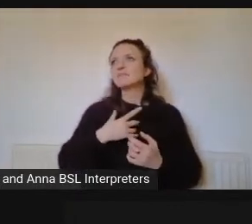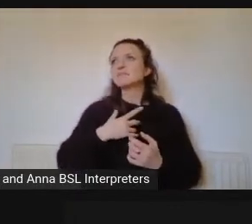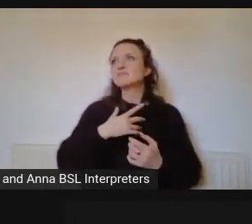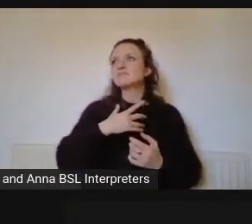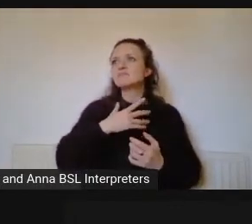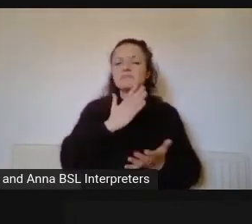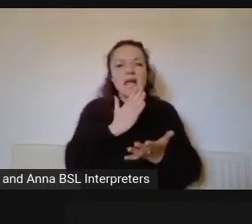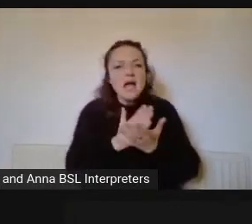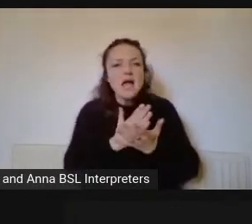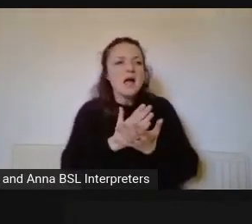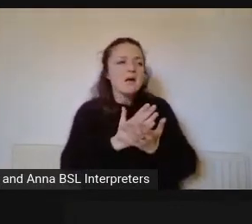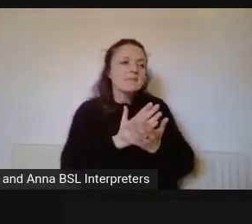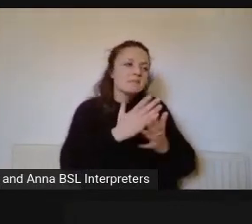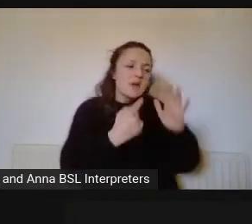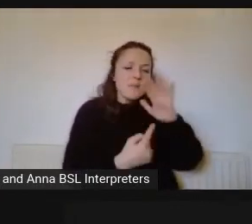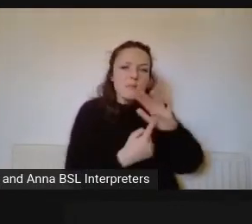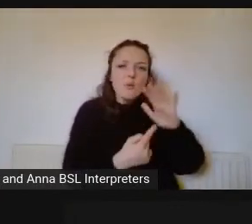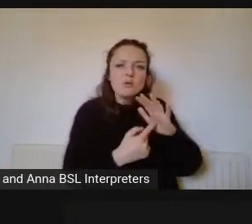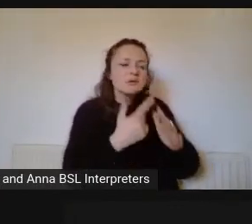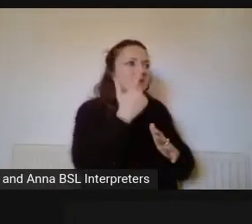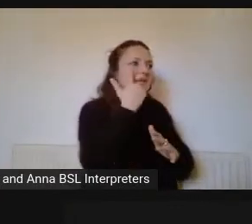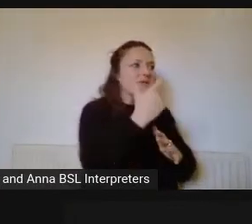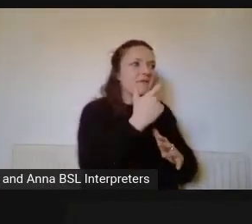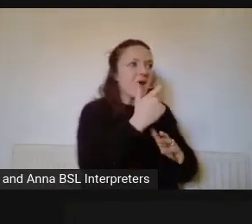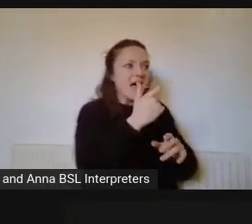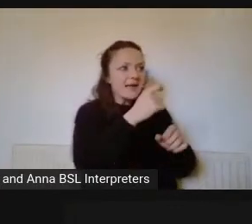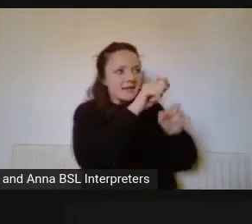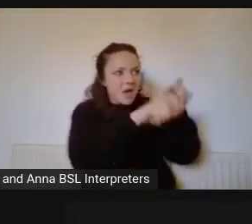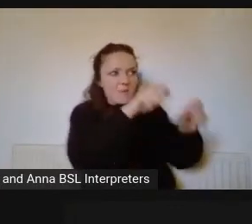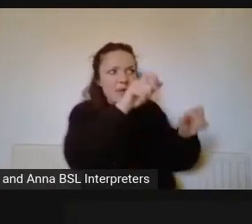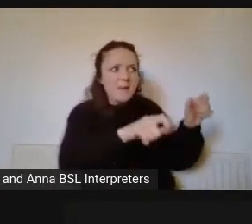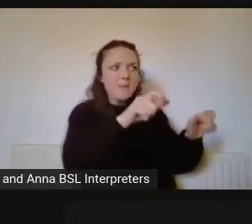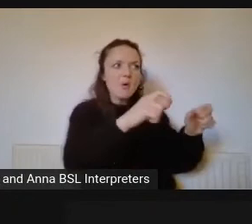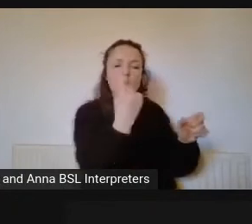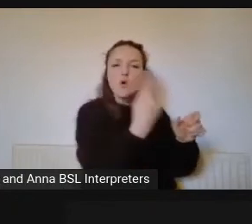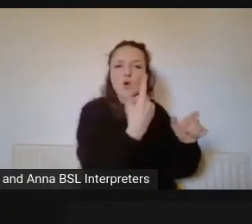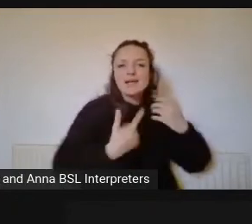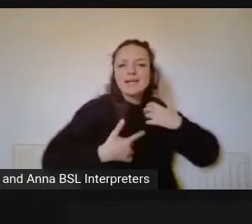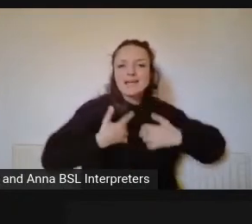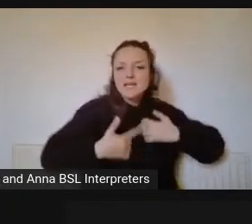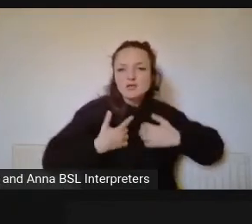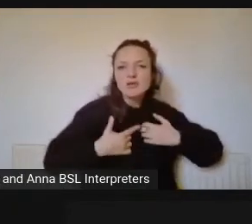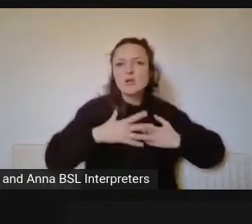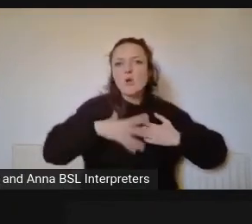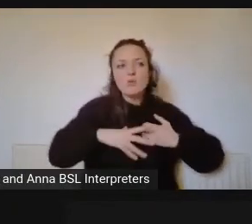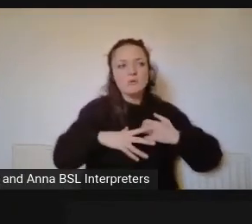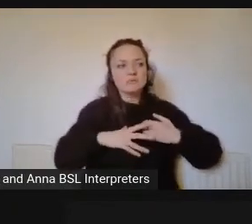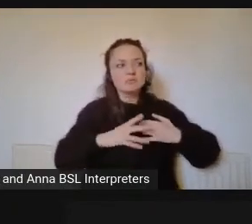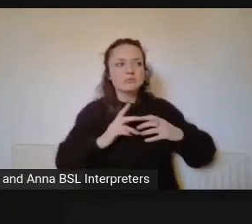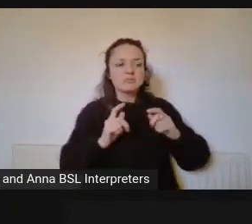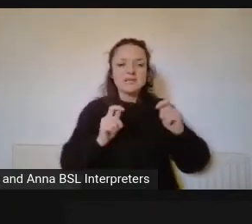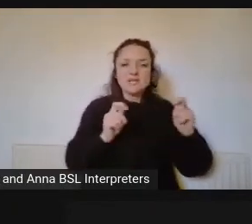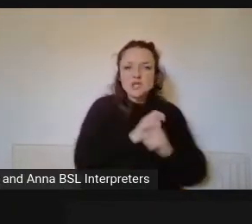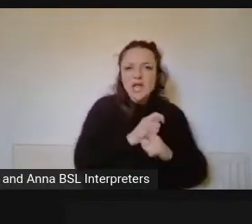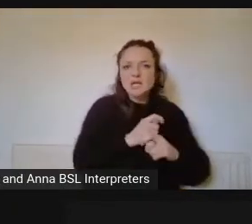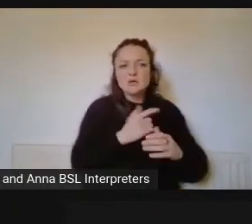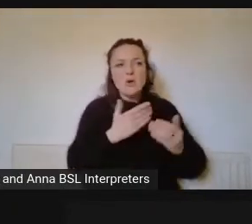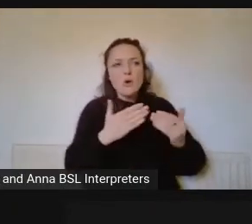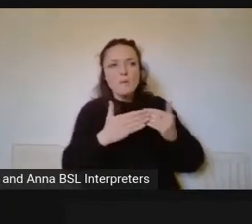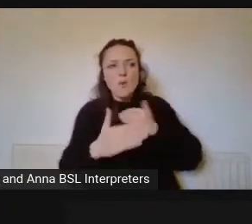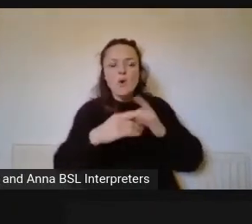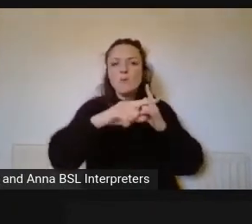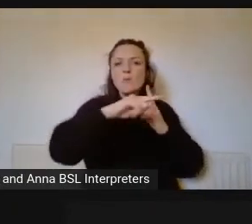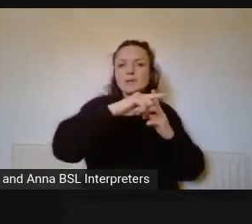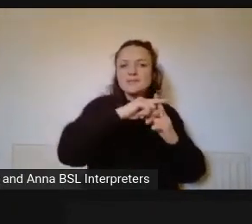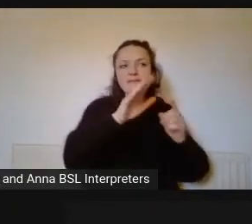find people like that, people who are aware and try to organize them within the corporation to make a more